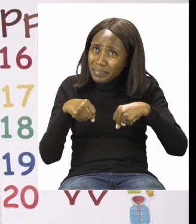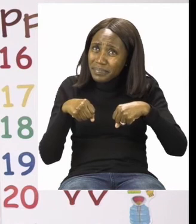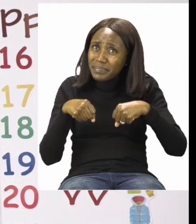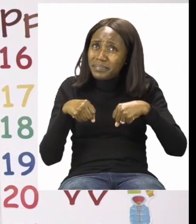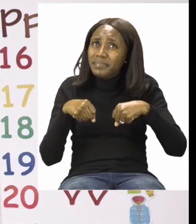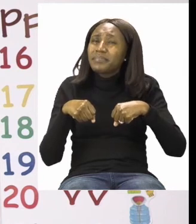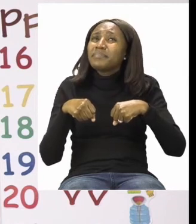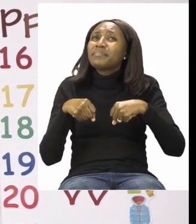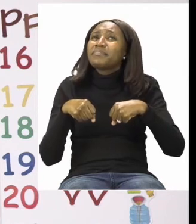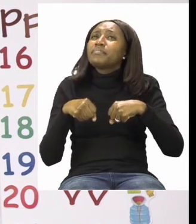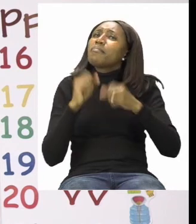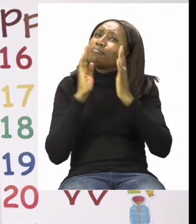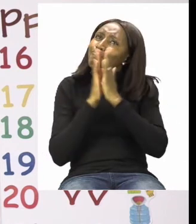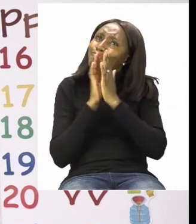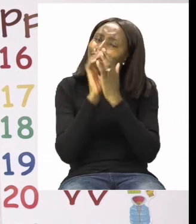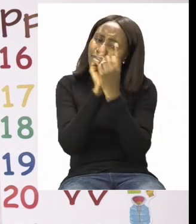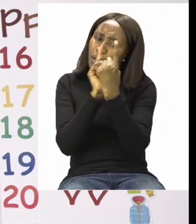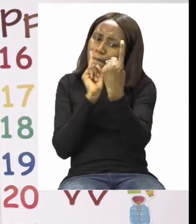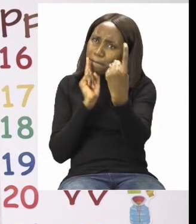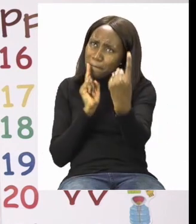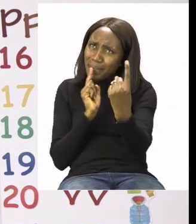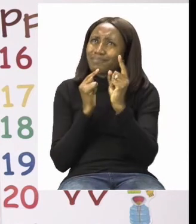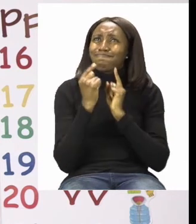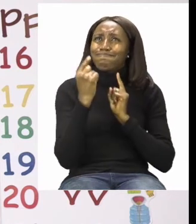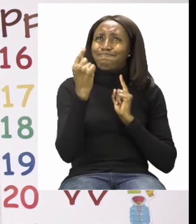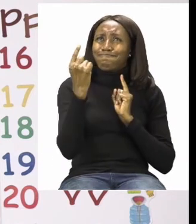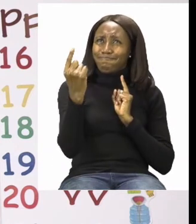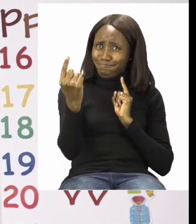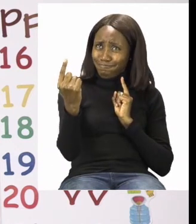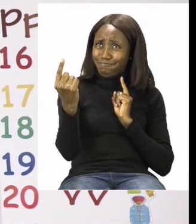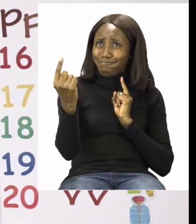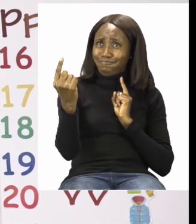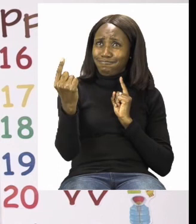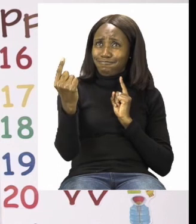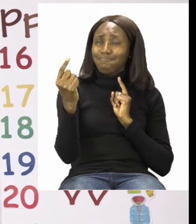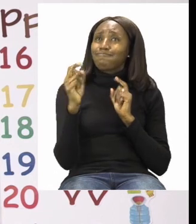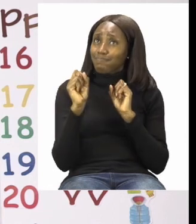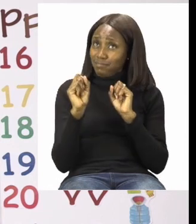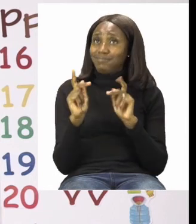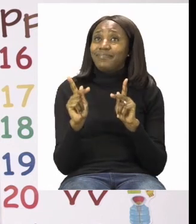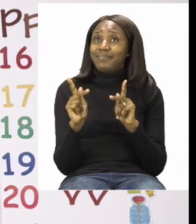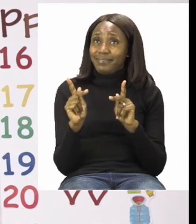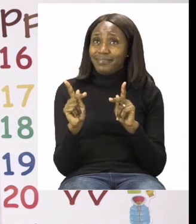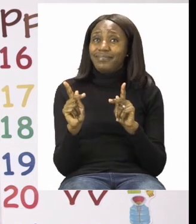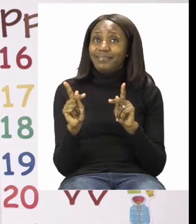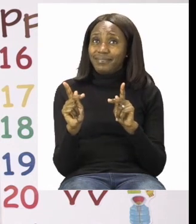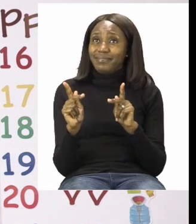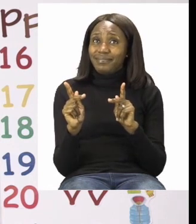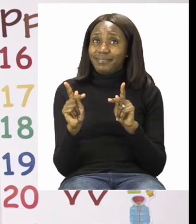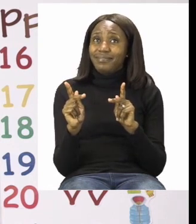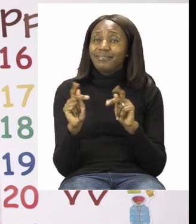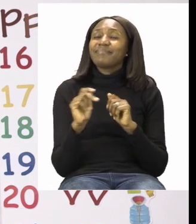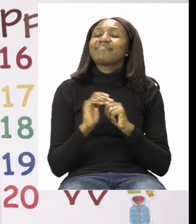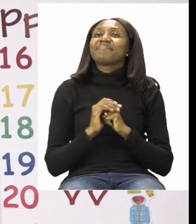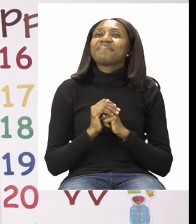and you maintain good social distancing by checking with your hands to your side and in front